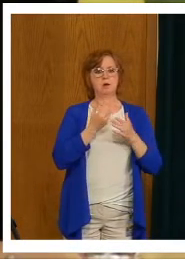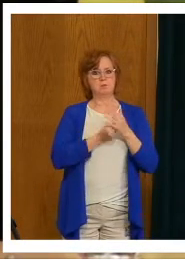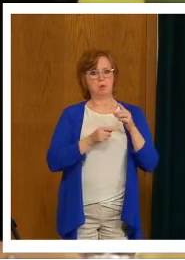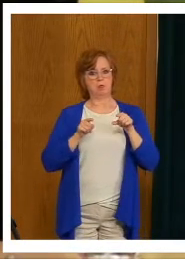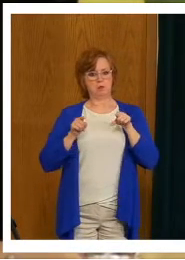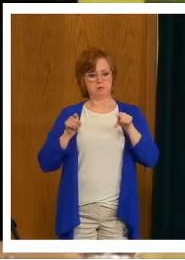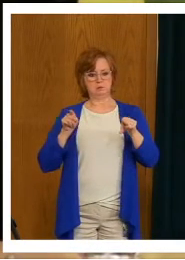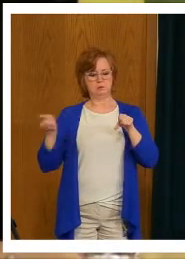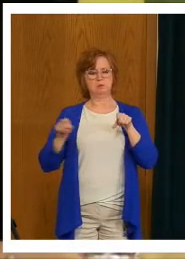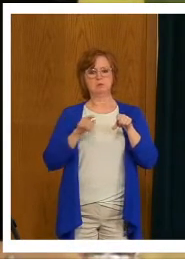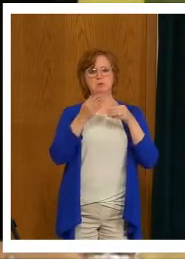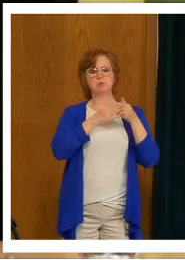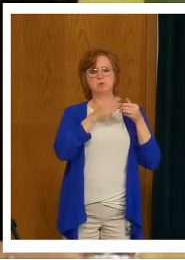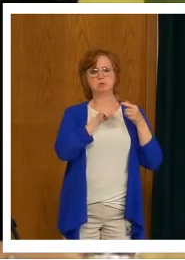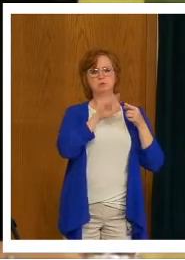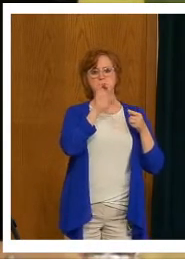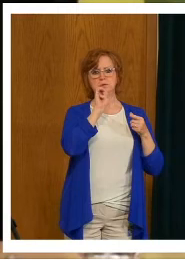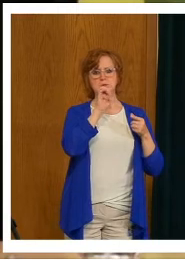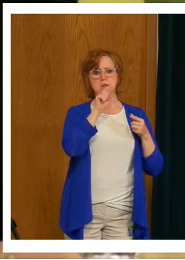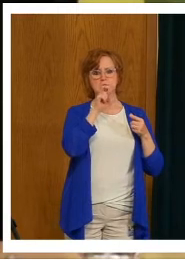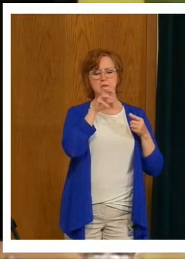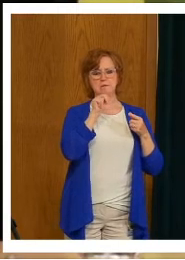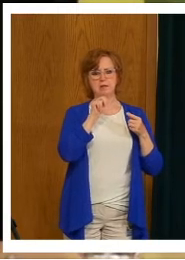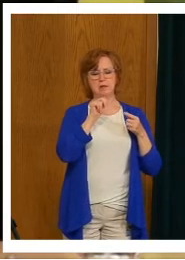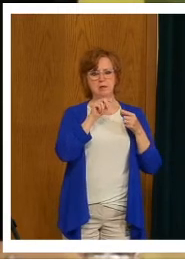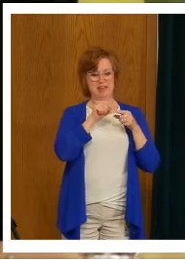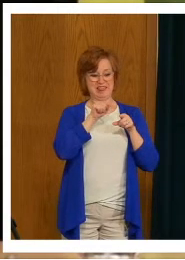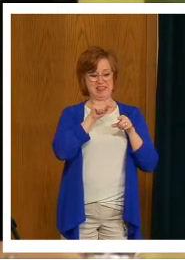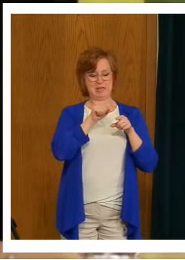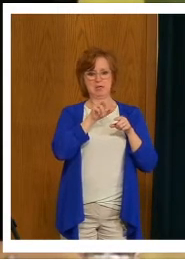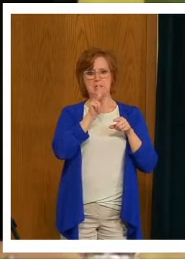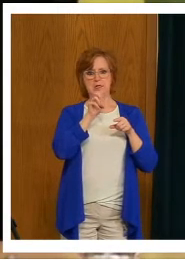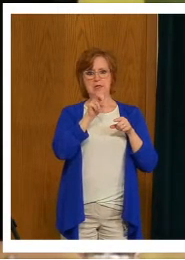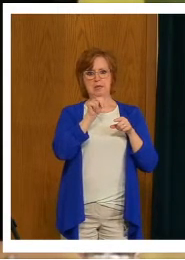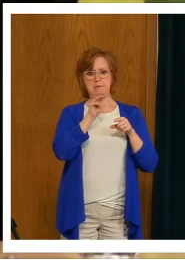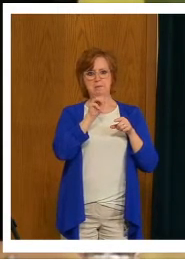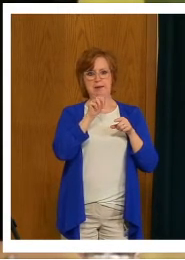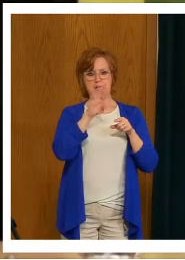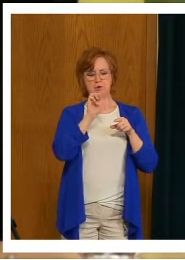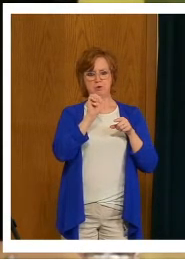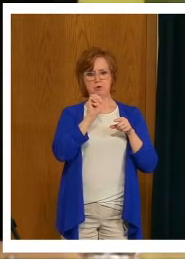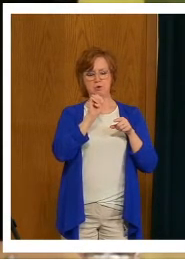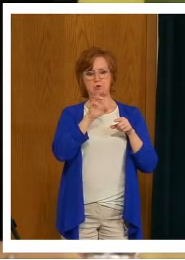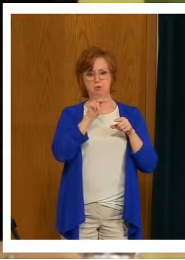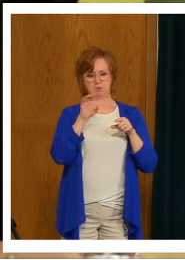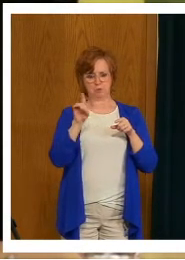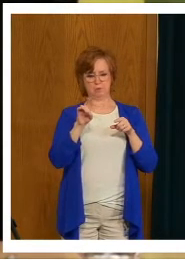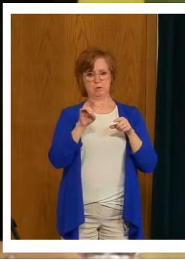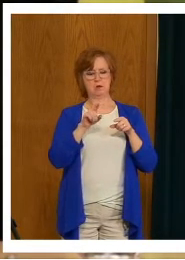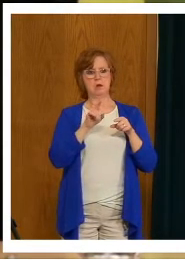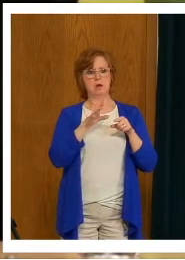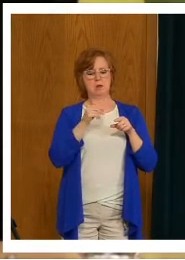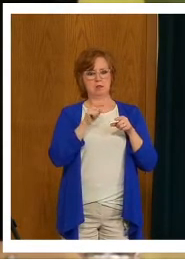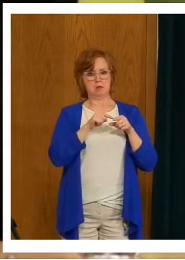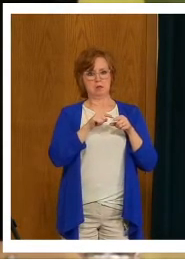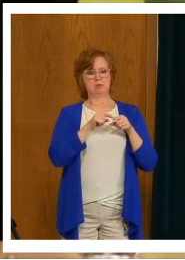and the location south of Estevan has also included a number of other essential workers, including a number of energy workers